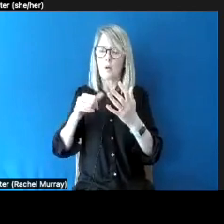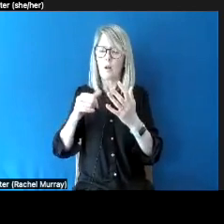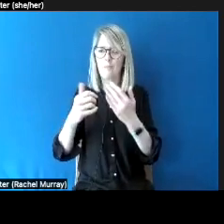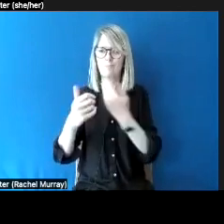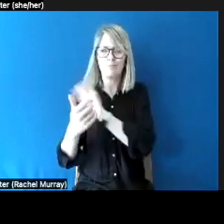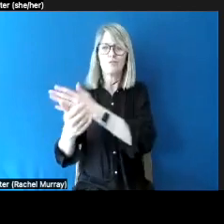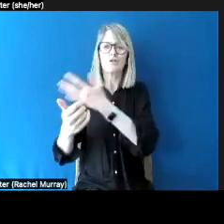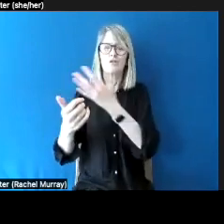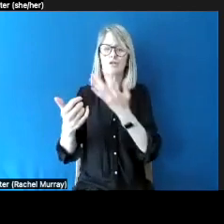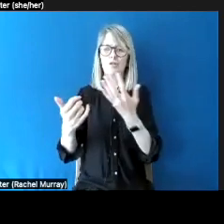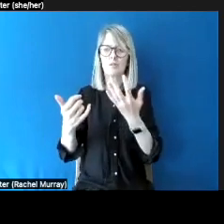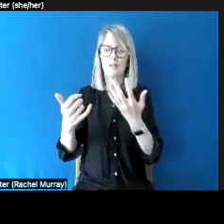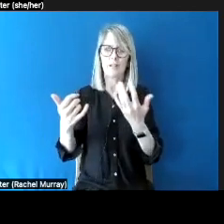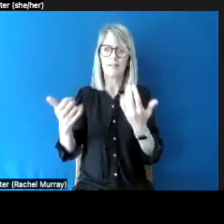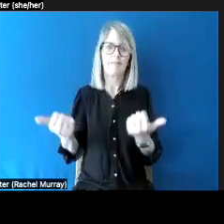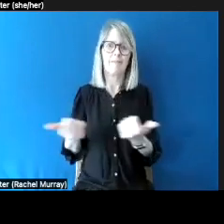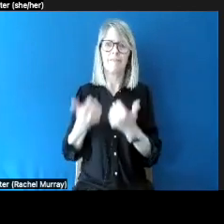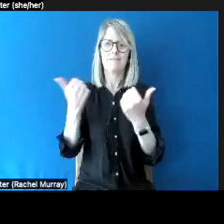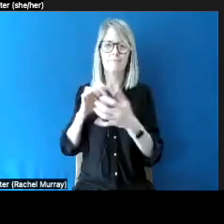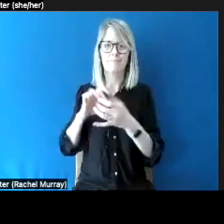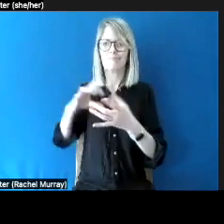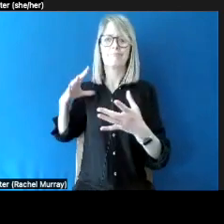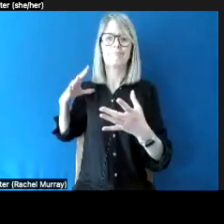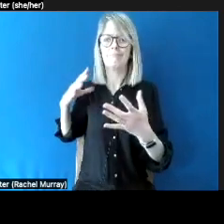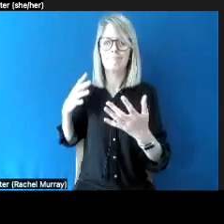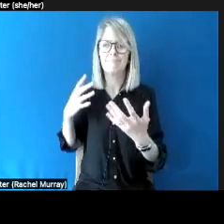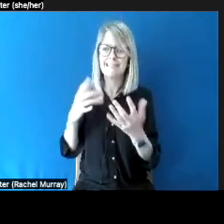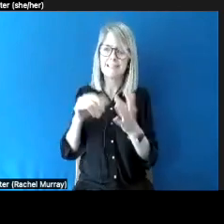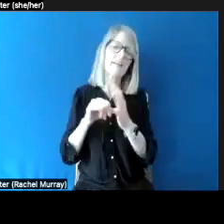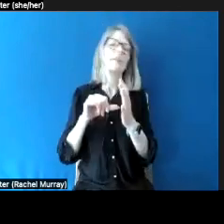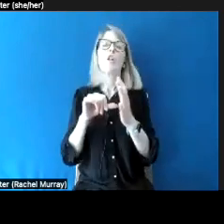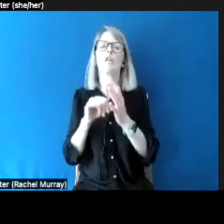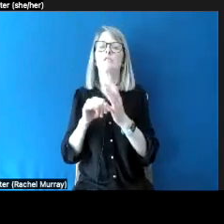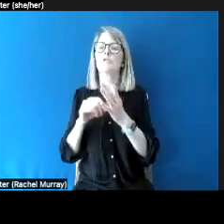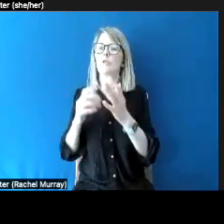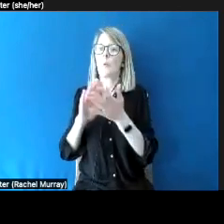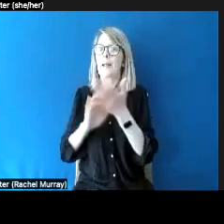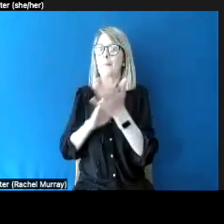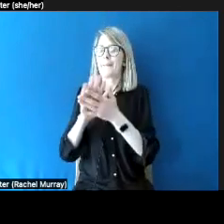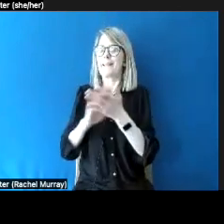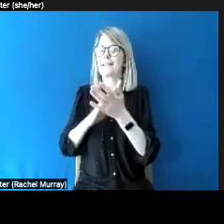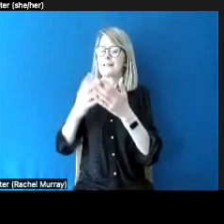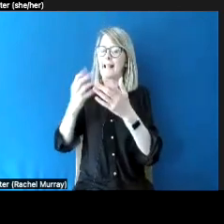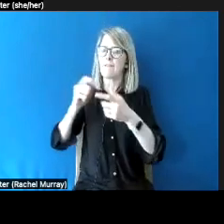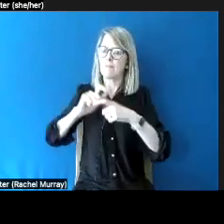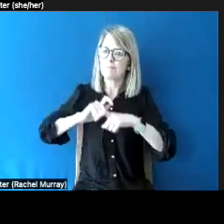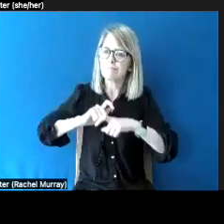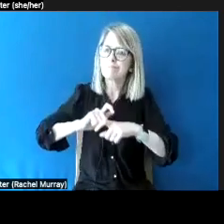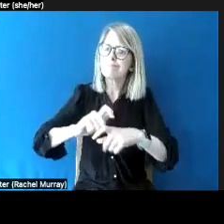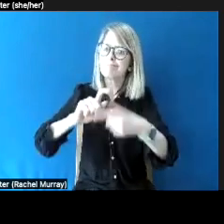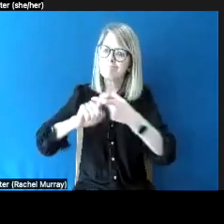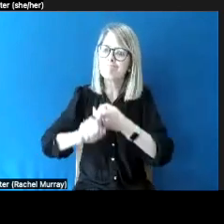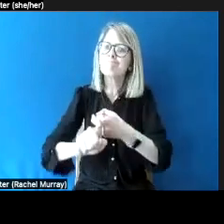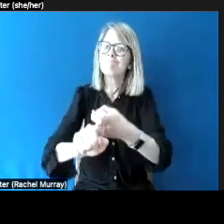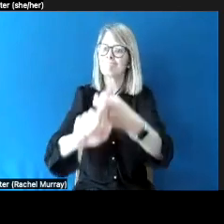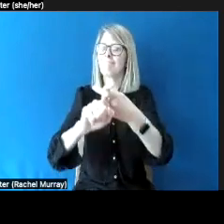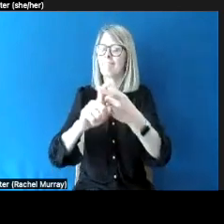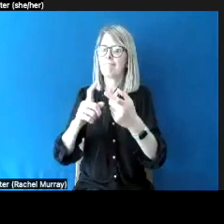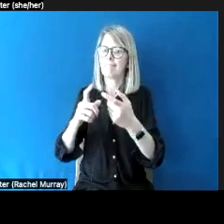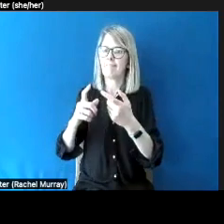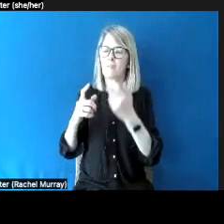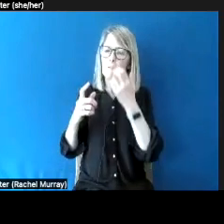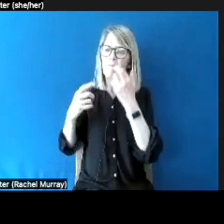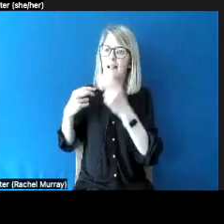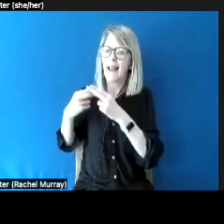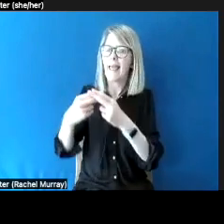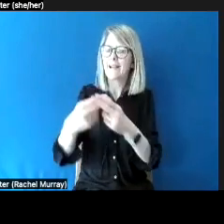lasting legacies of colonization as we understand. The key thing is that it was also a